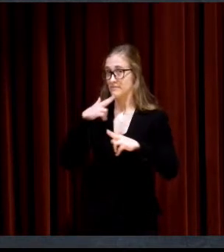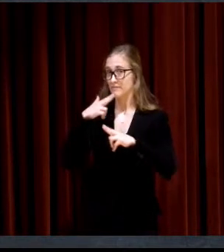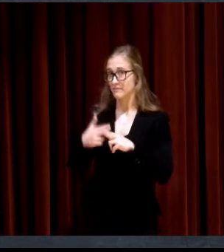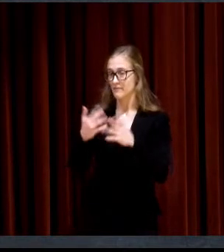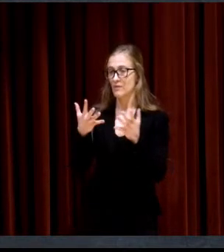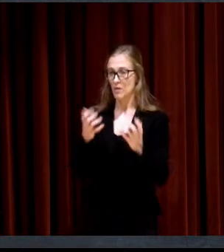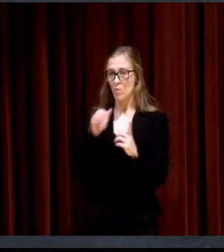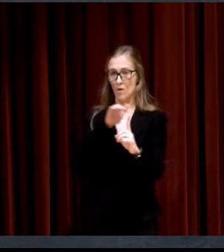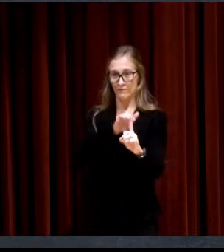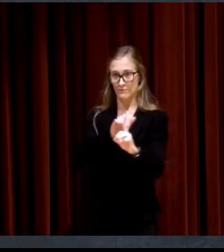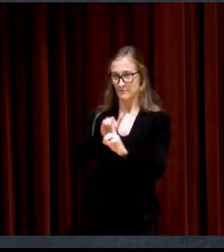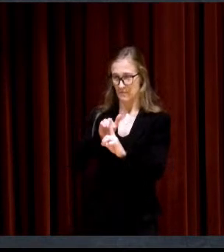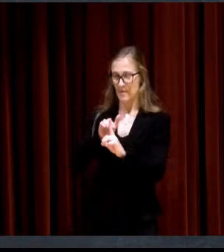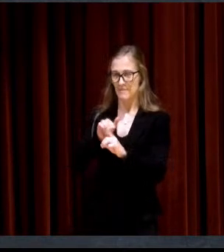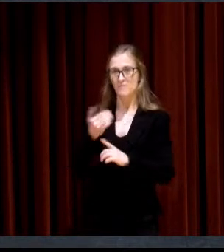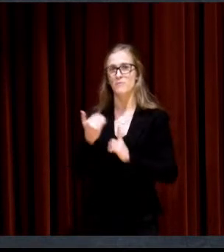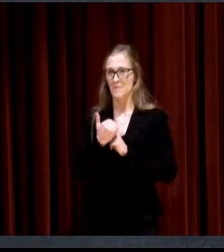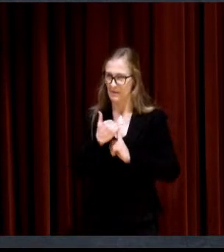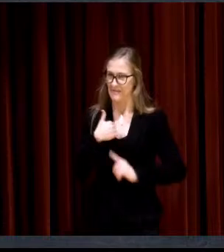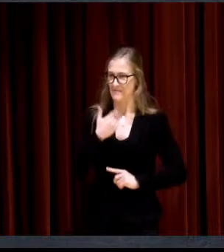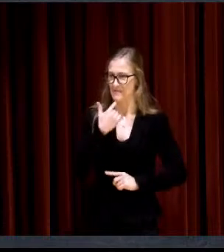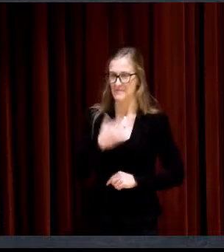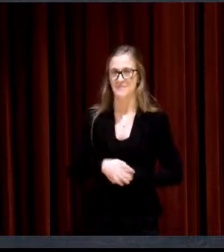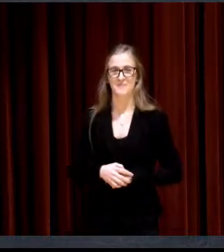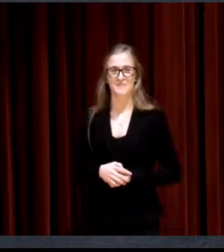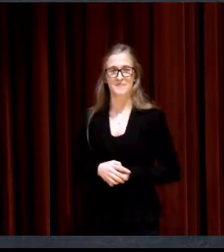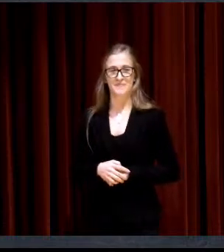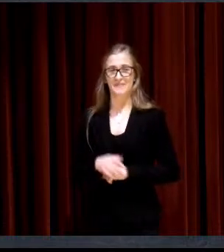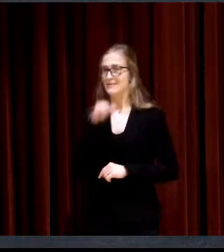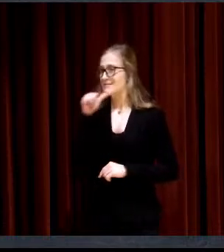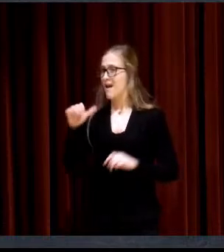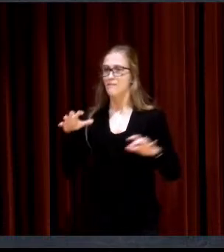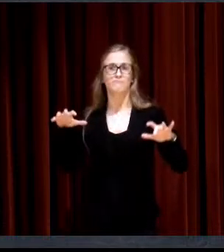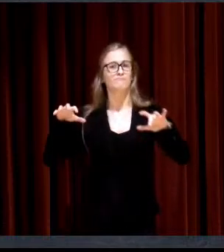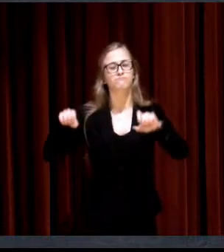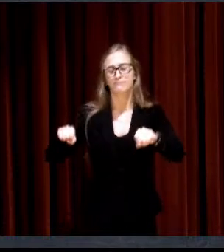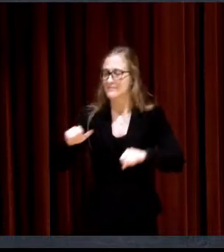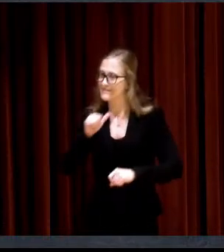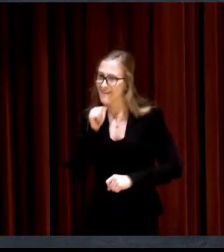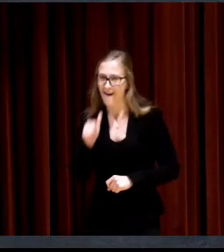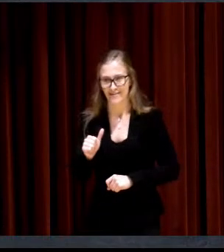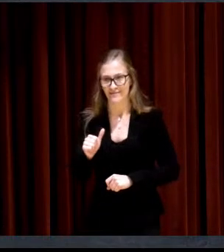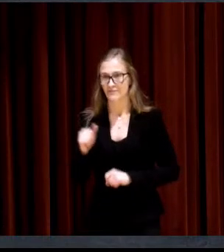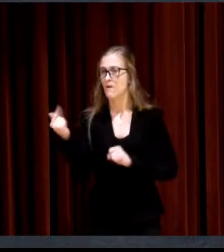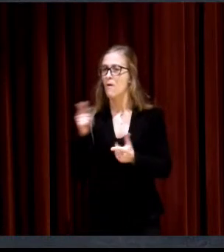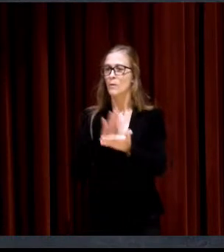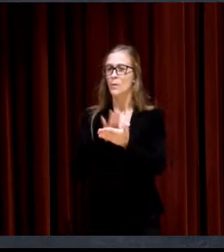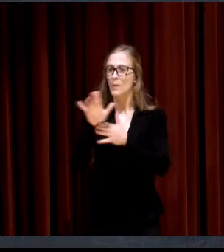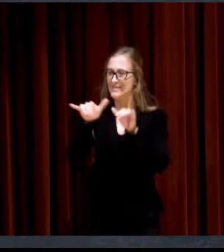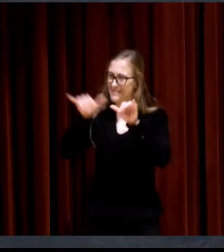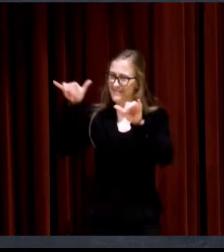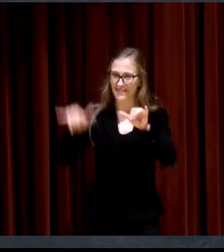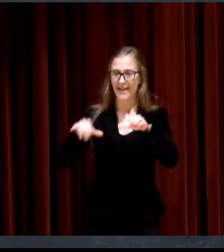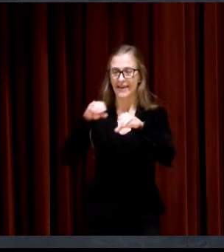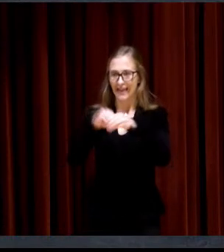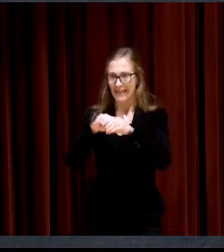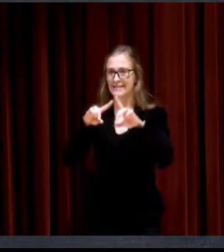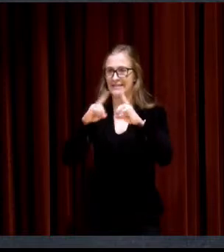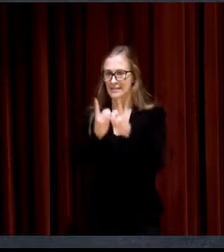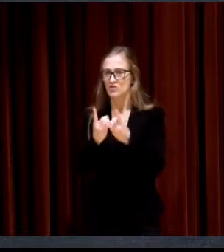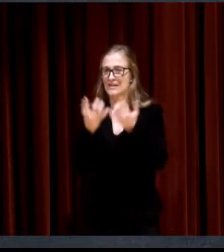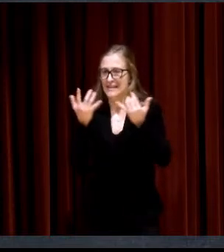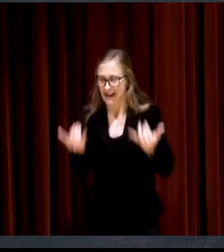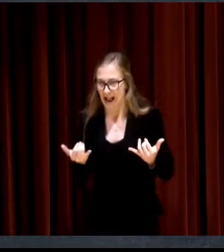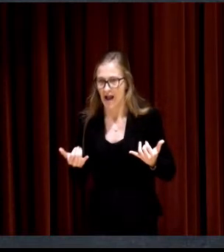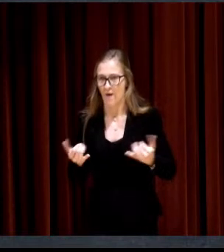remind myself to say it. Again, this is not a takeover. All the schools will remain in the districts that they currently reside in. We're